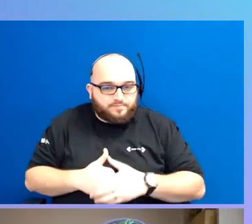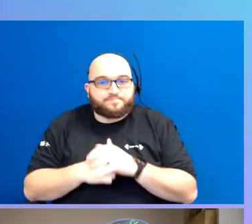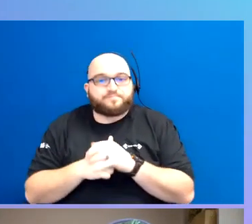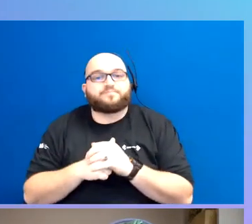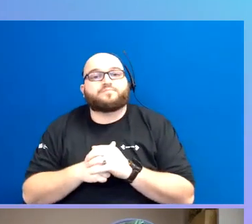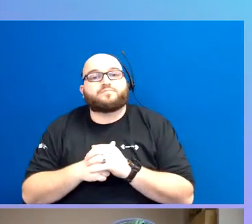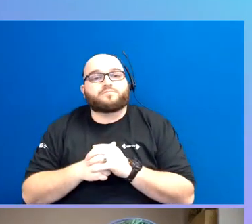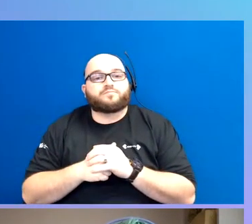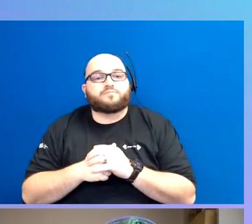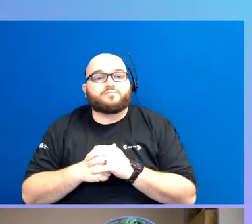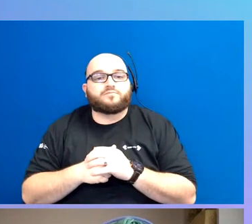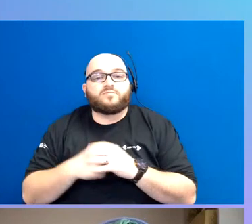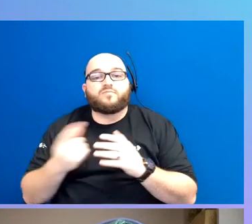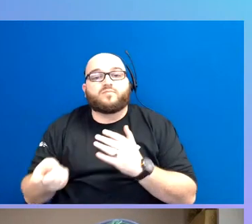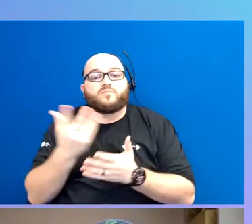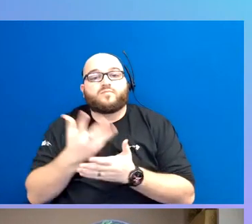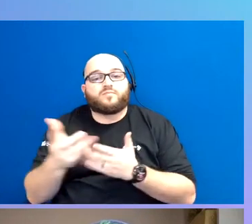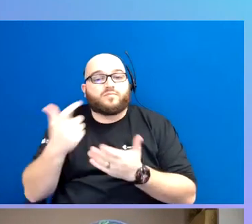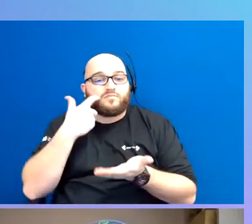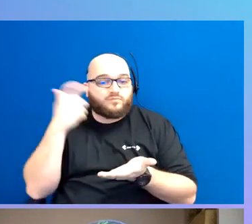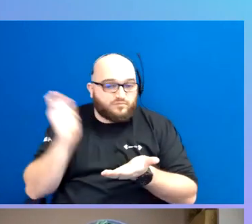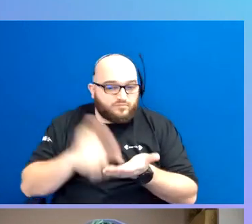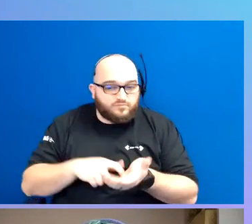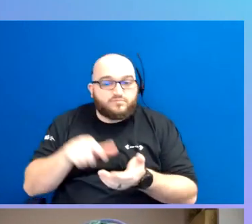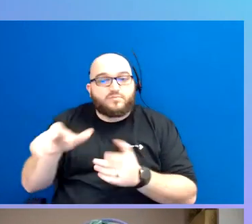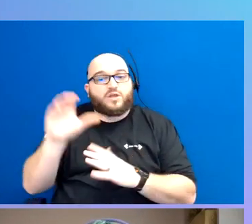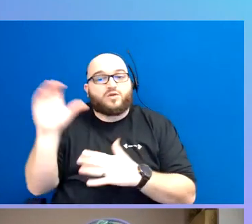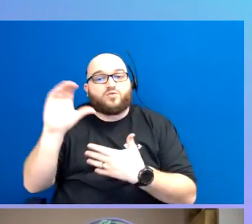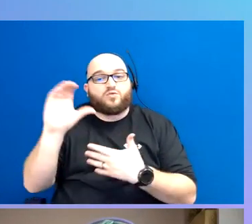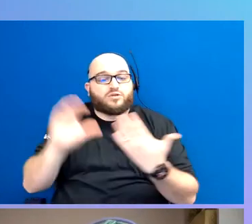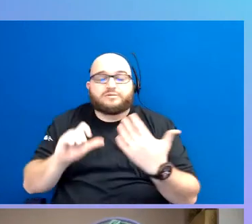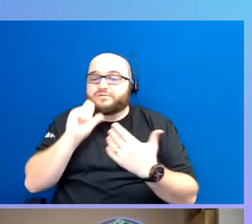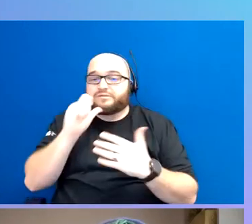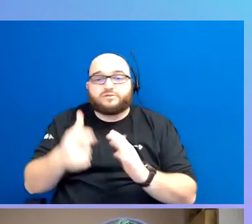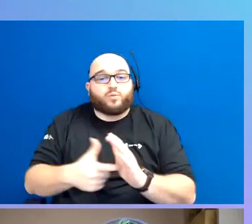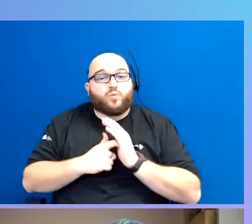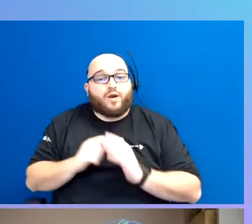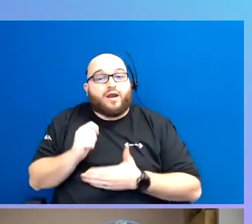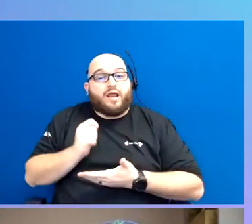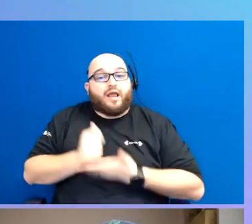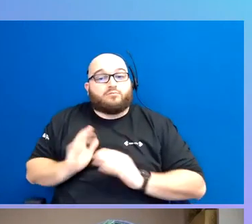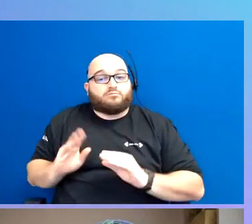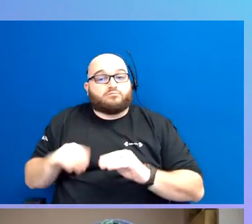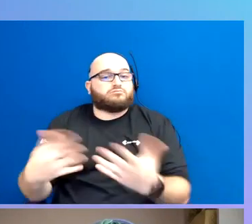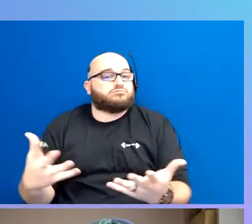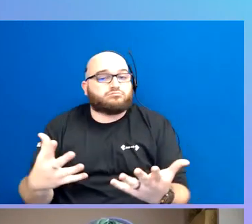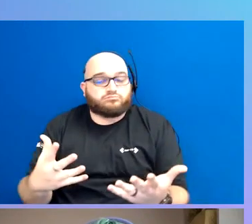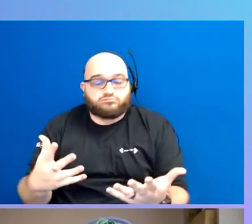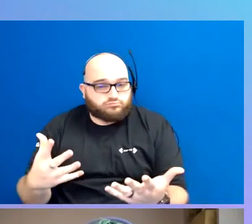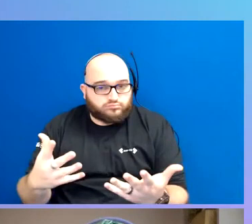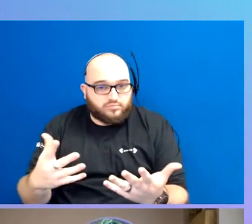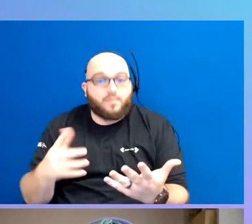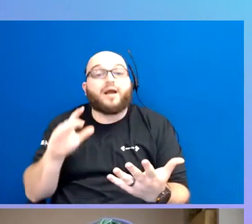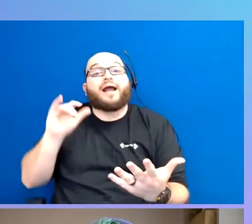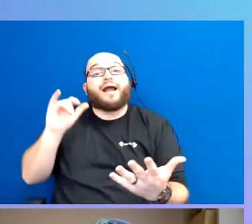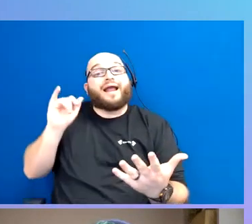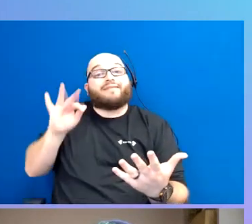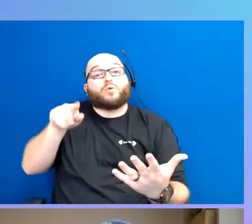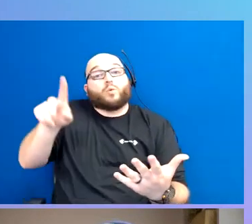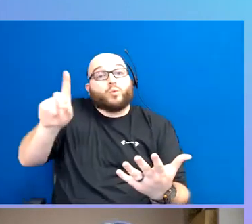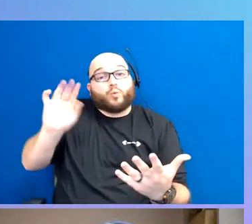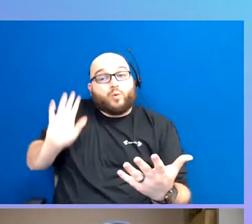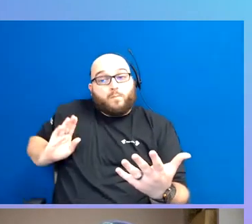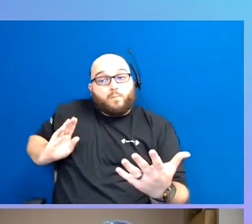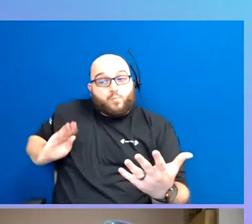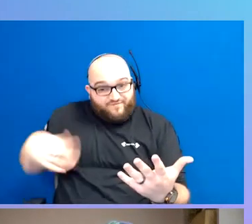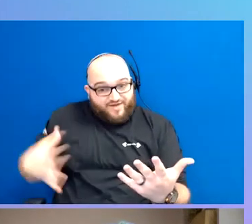So one thing to note is that this criteria does not require that help is provided. It just says that if it is provided